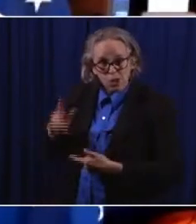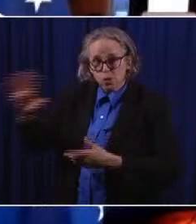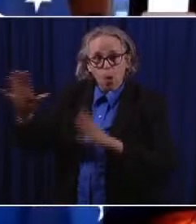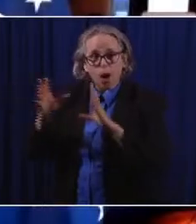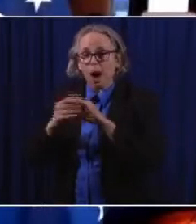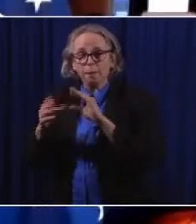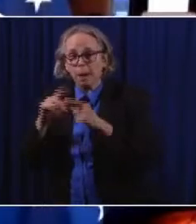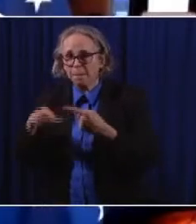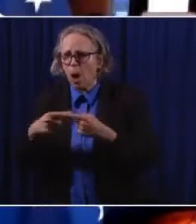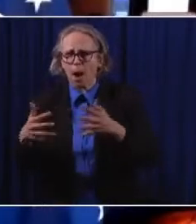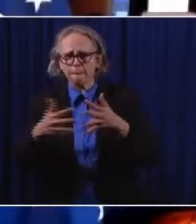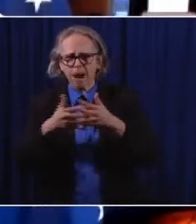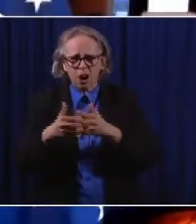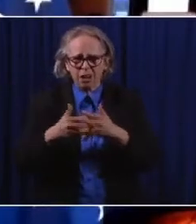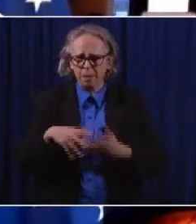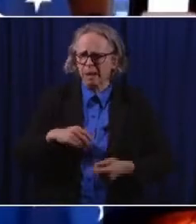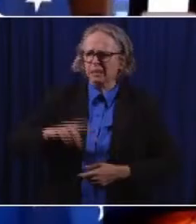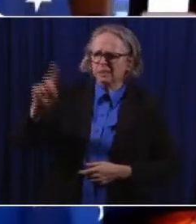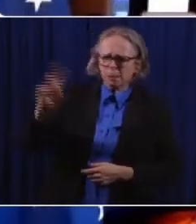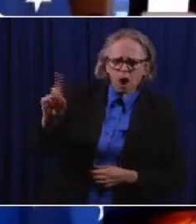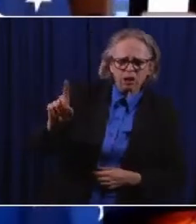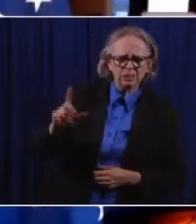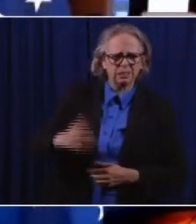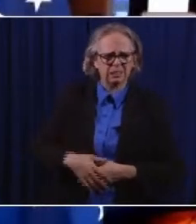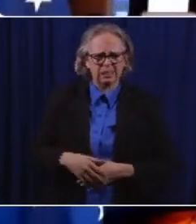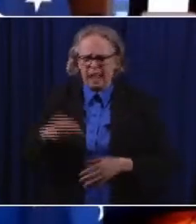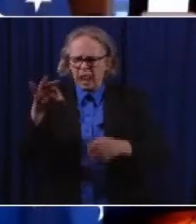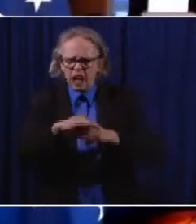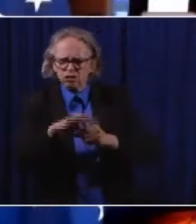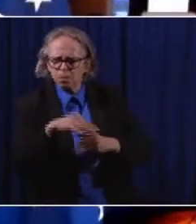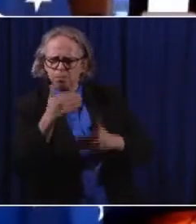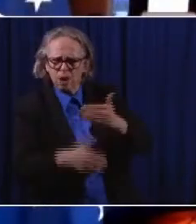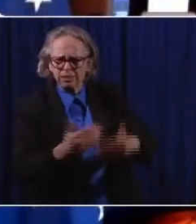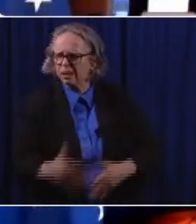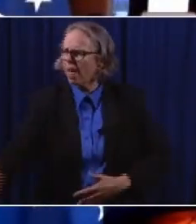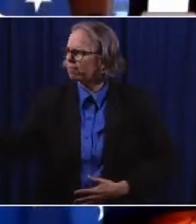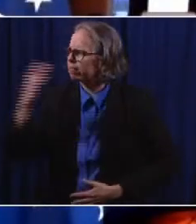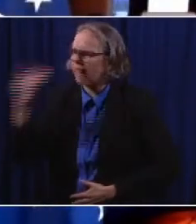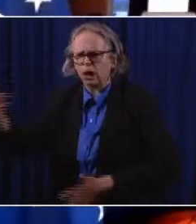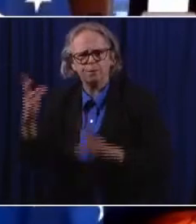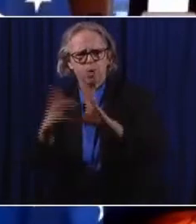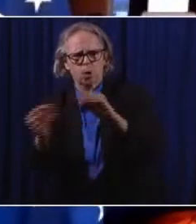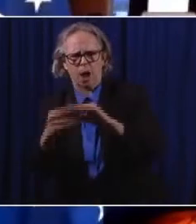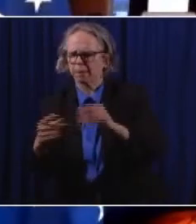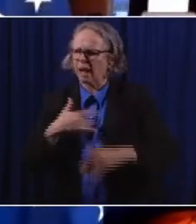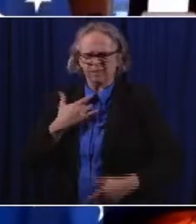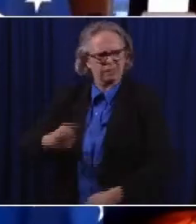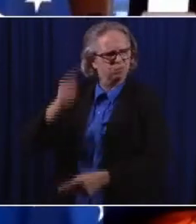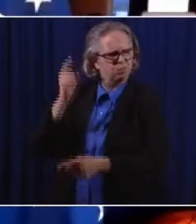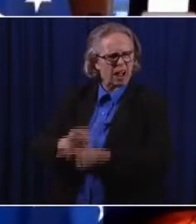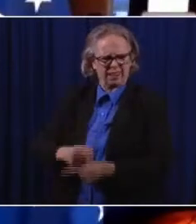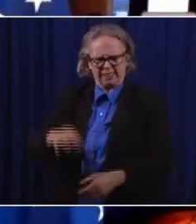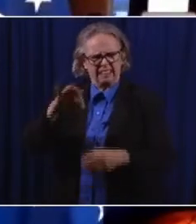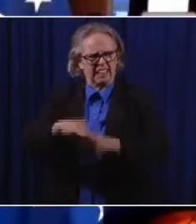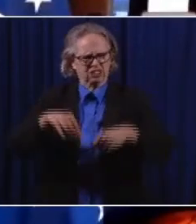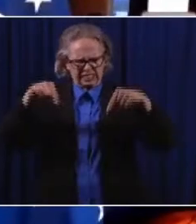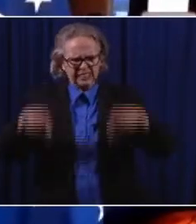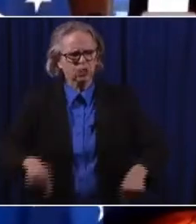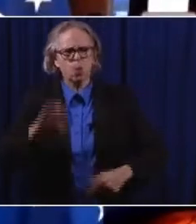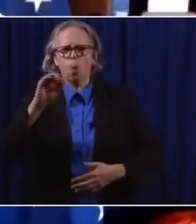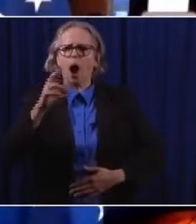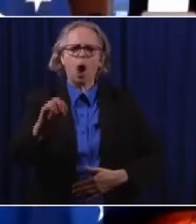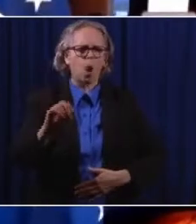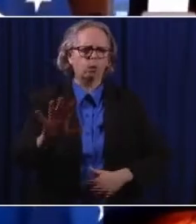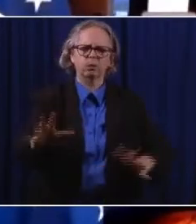our elections. Our elections in Ohio are tried, true, and tested. And I want to remind folks, I had the privilege of